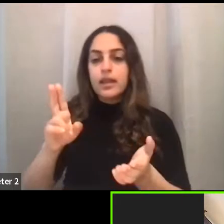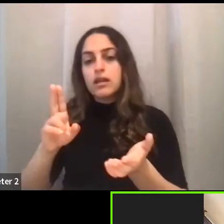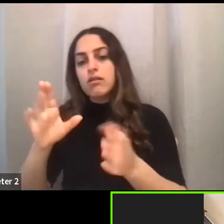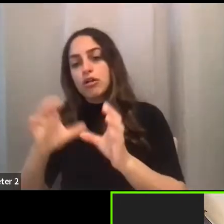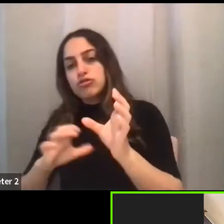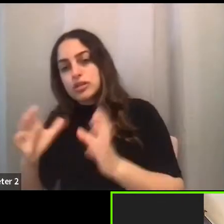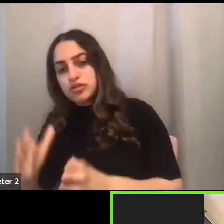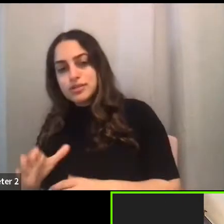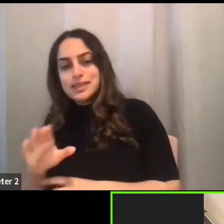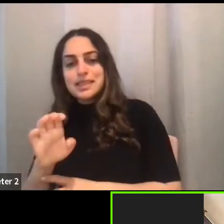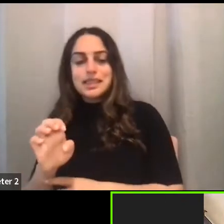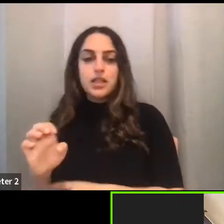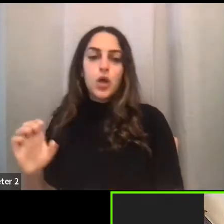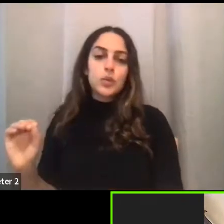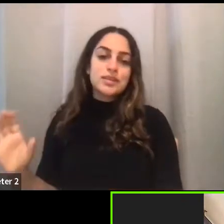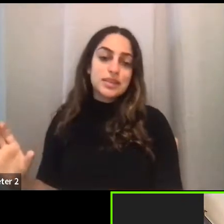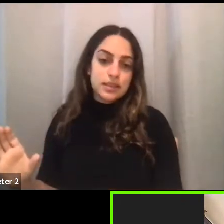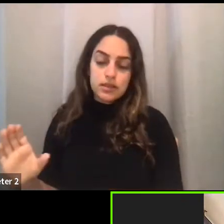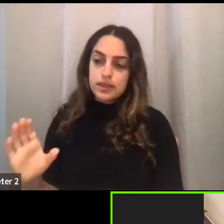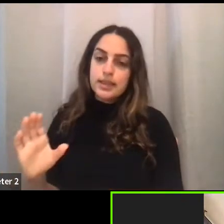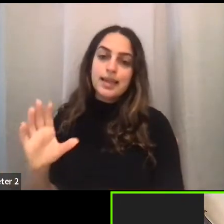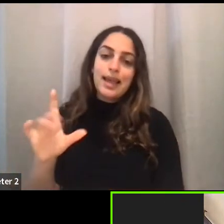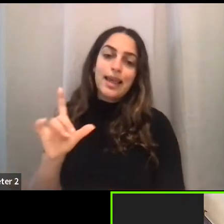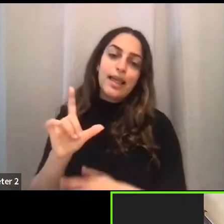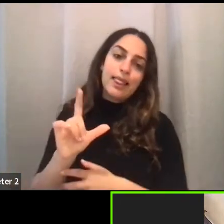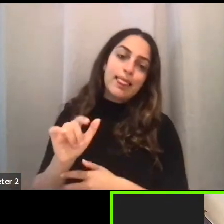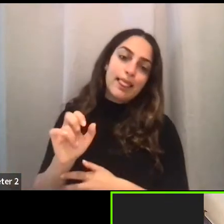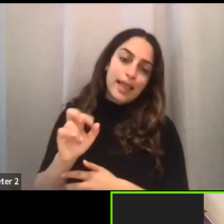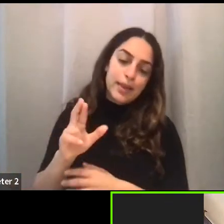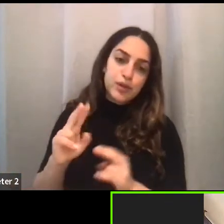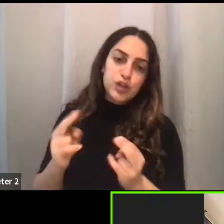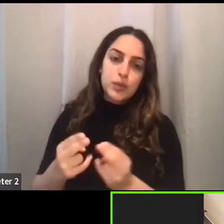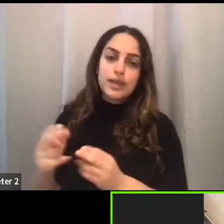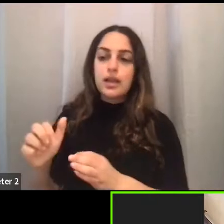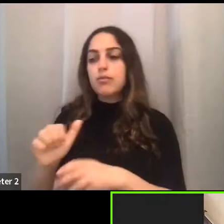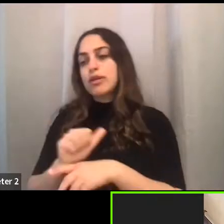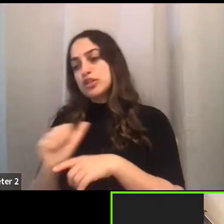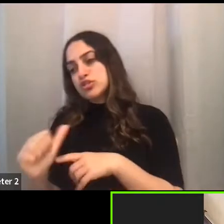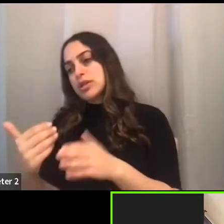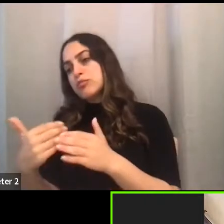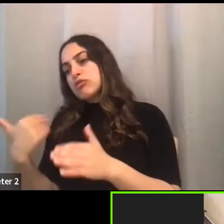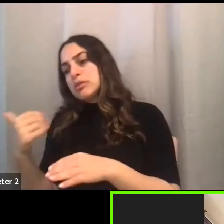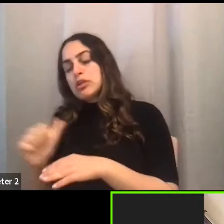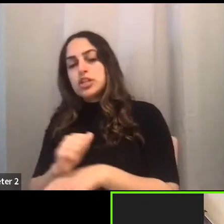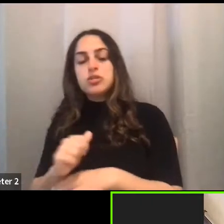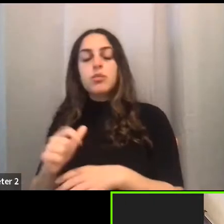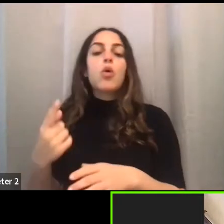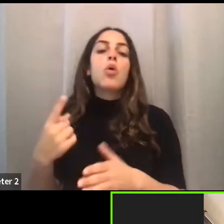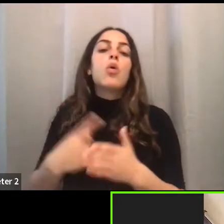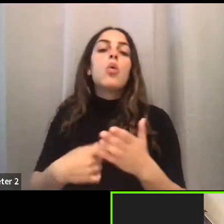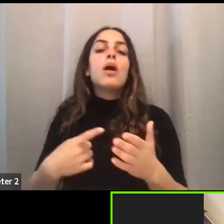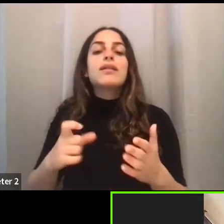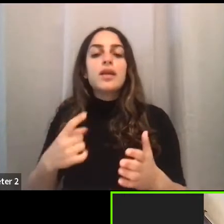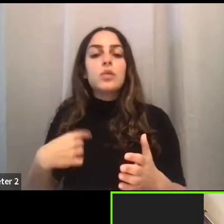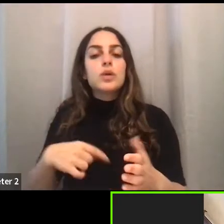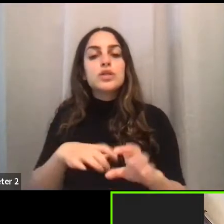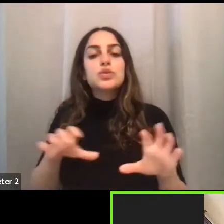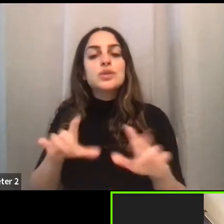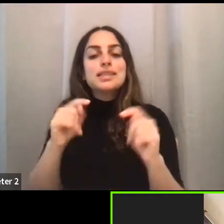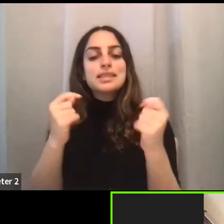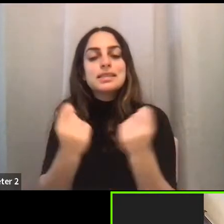eeoc the uh laborers union uh the apprenticeship the pre-apprenticeship what can we do as a team to make